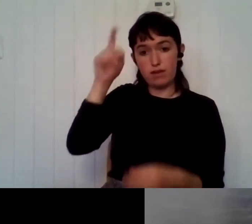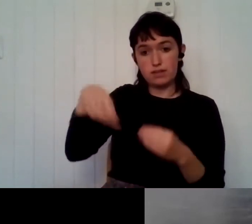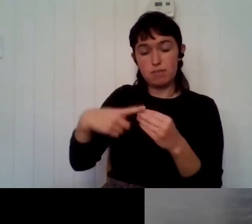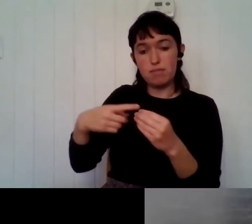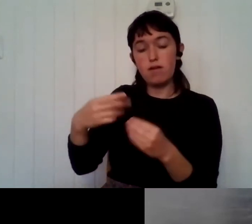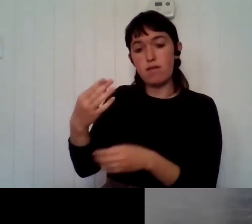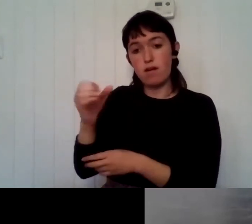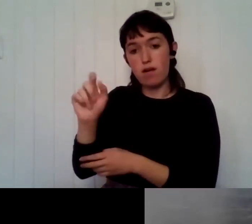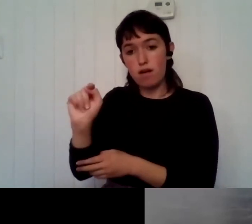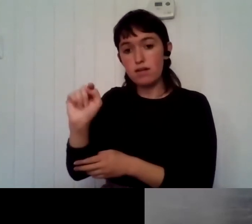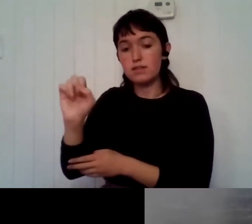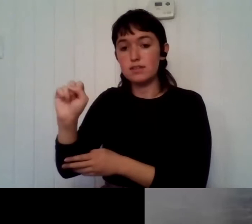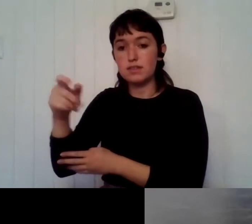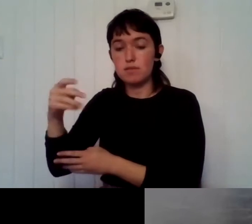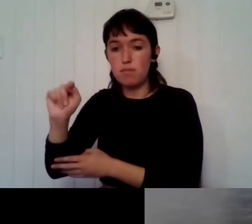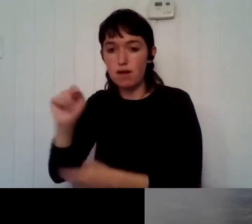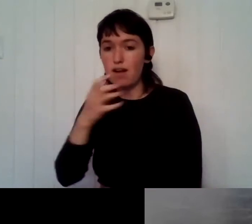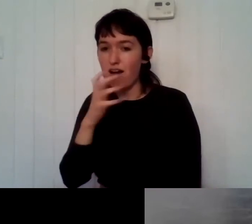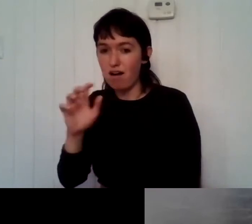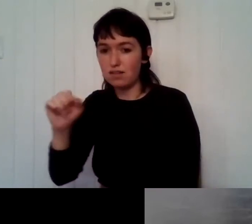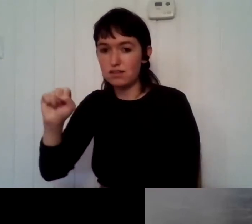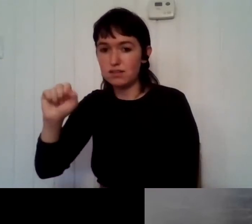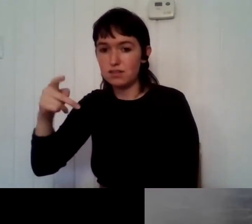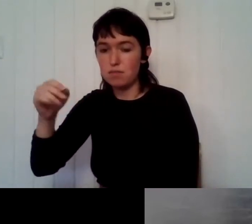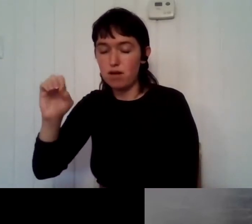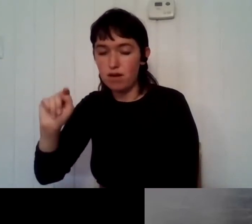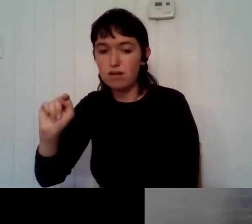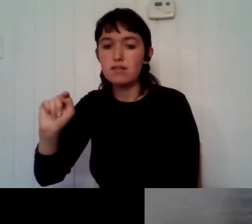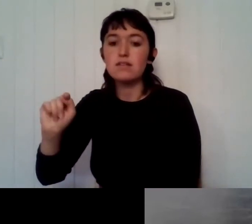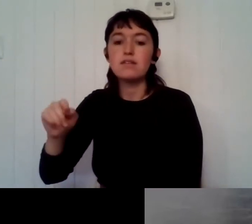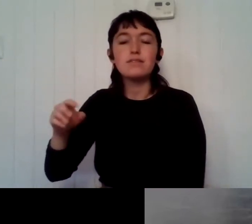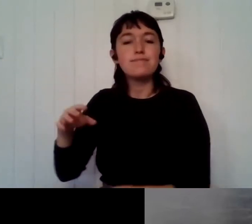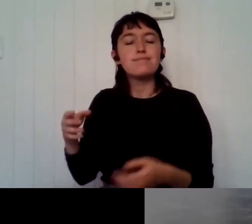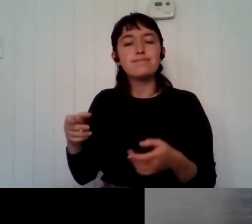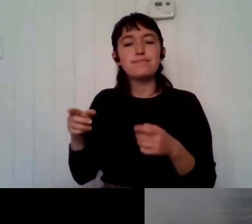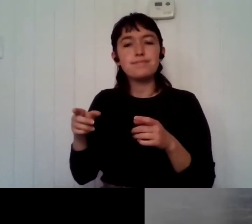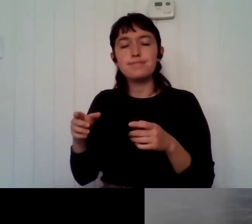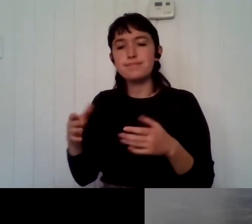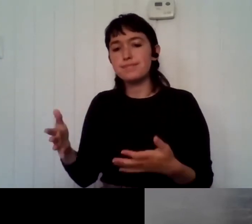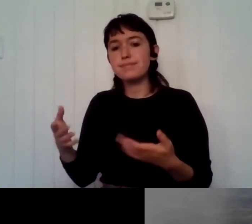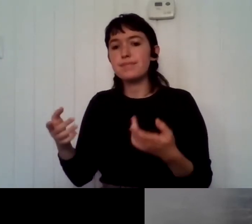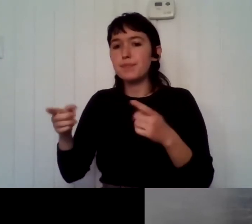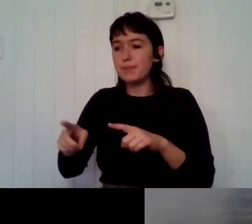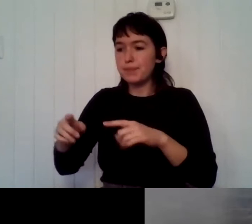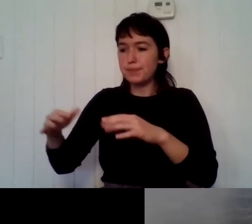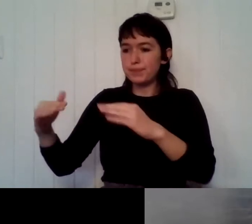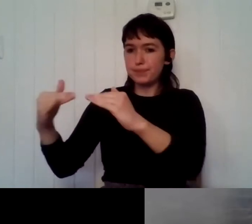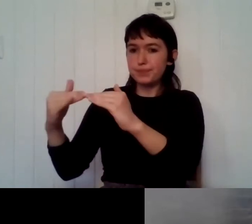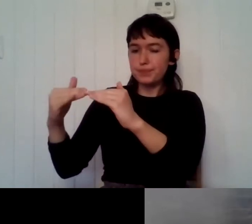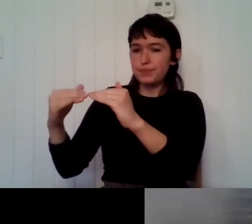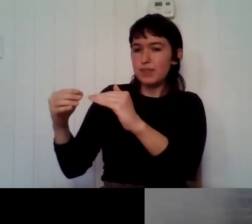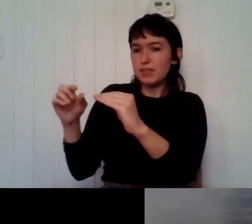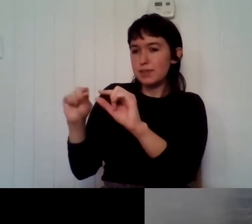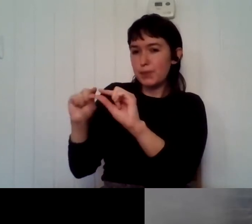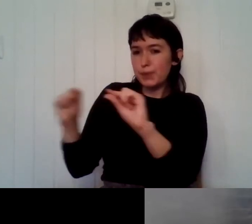is places where basically the overlying crust, the surface, it's a little bit thinner. So that means that the